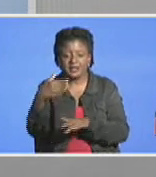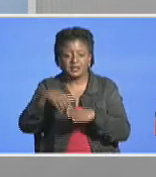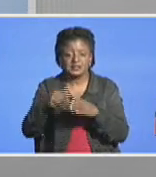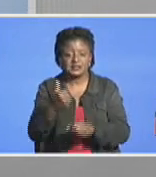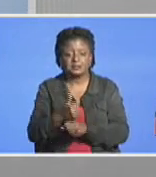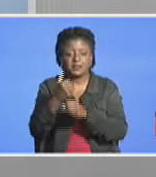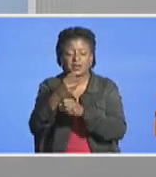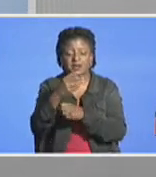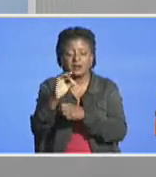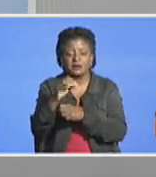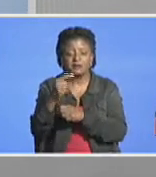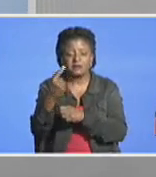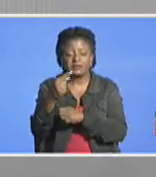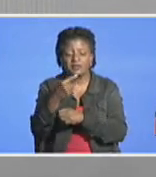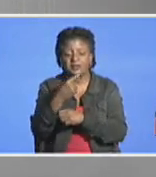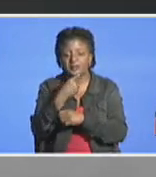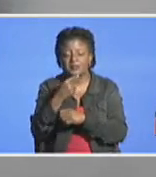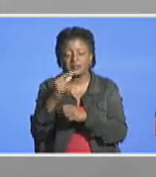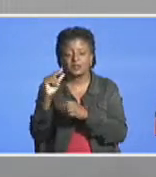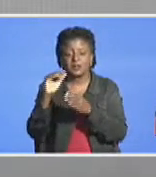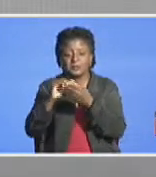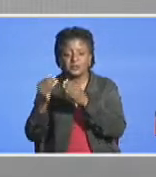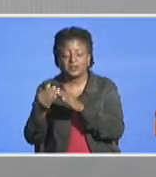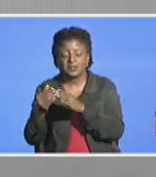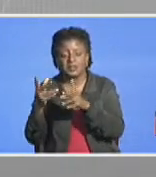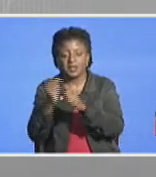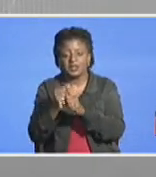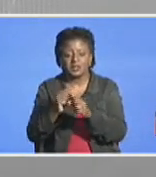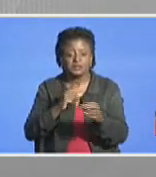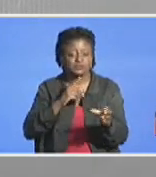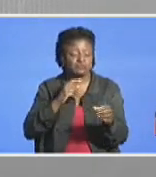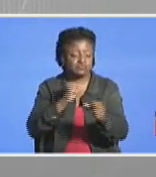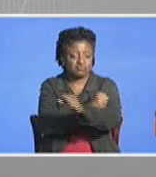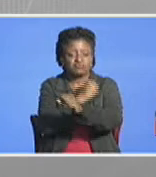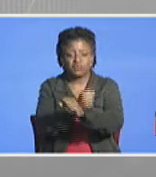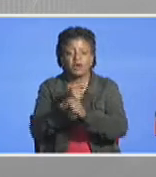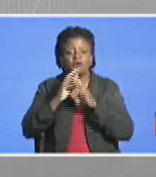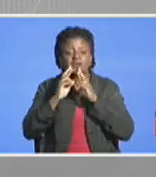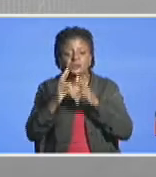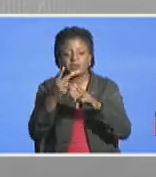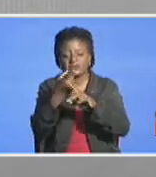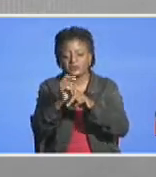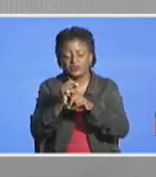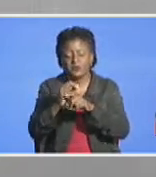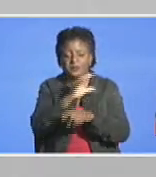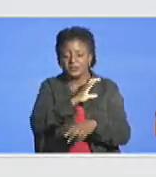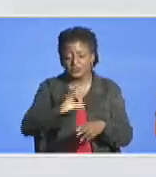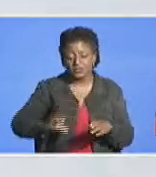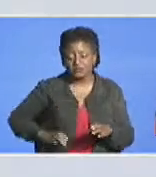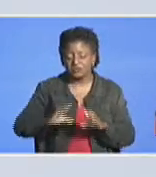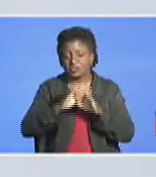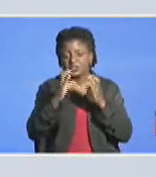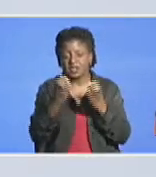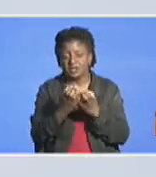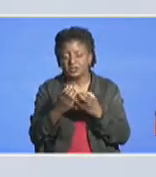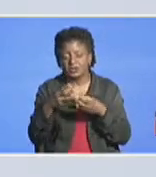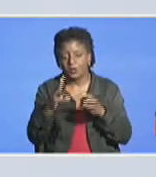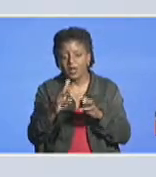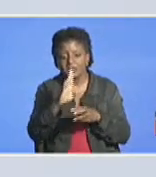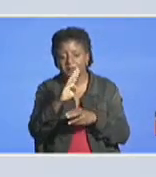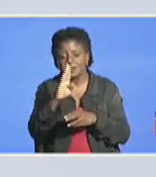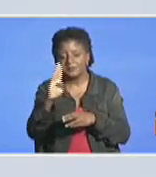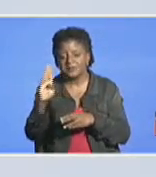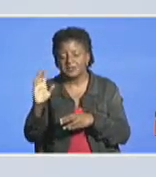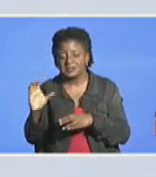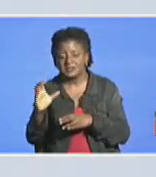community, triggering a sharp response from the Christian Council, whose leader, Bishop Delton Fernandez, notes that while the BCC supports the right of